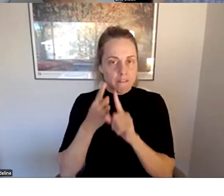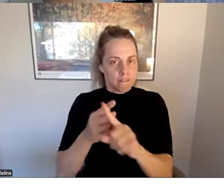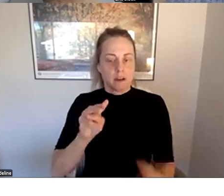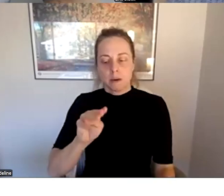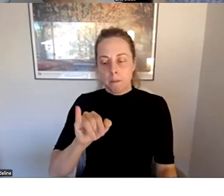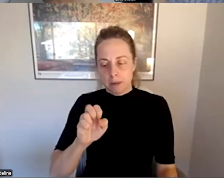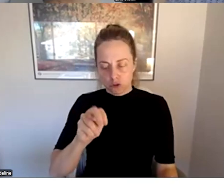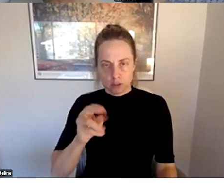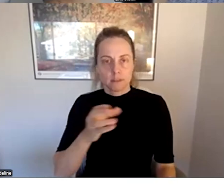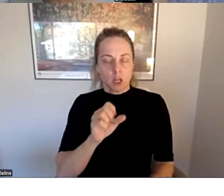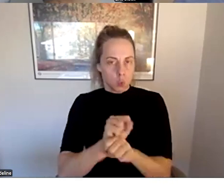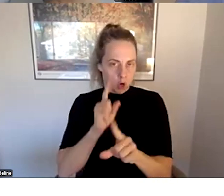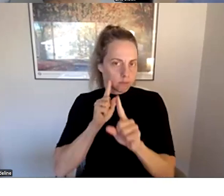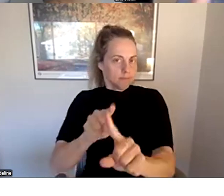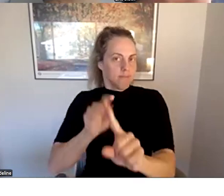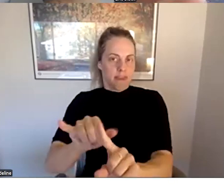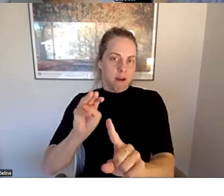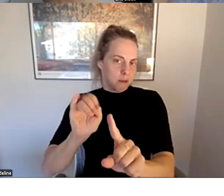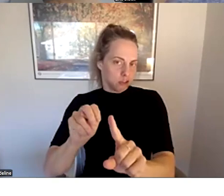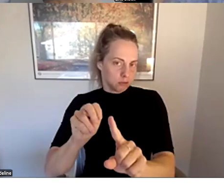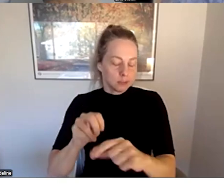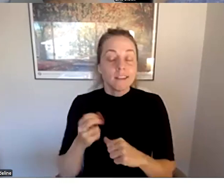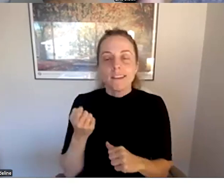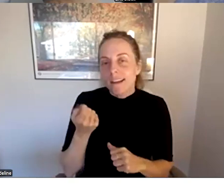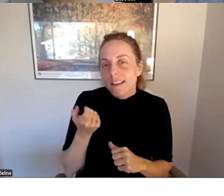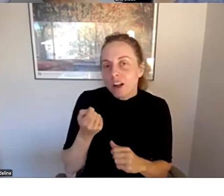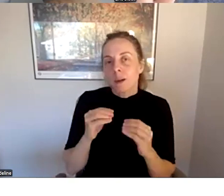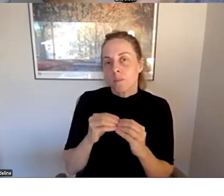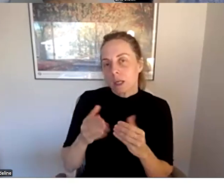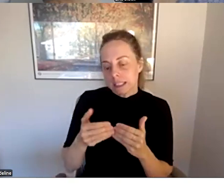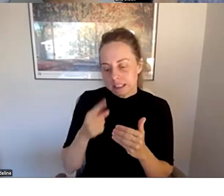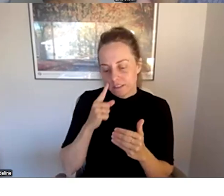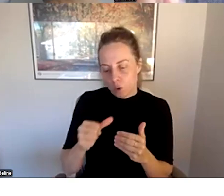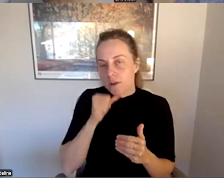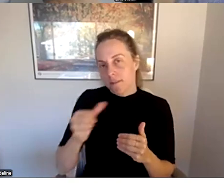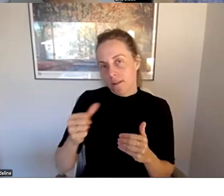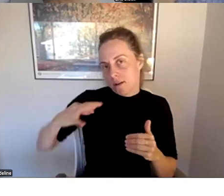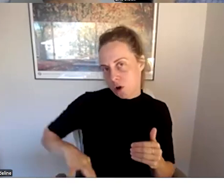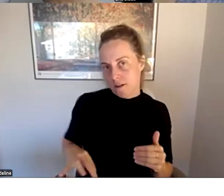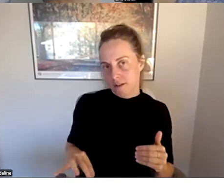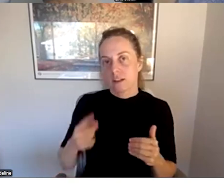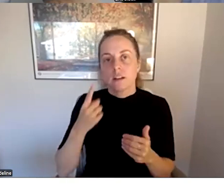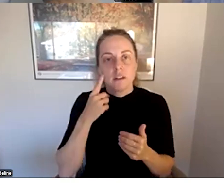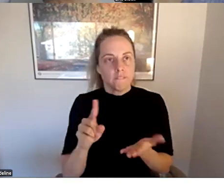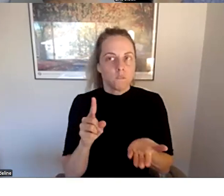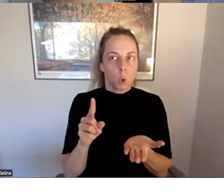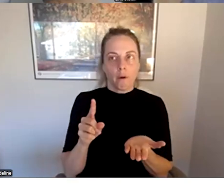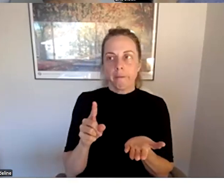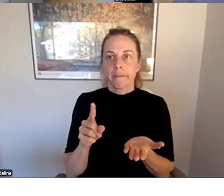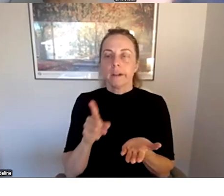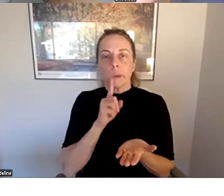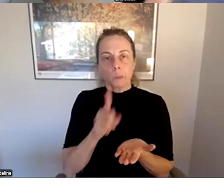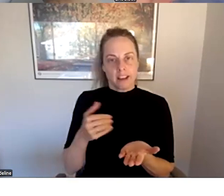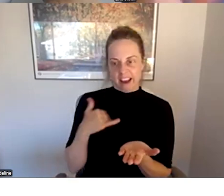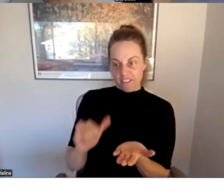bit easier with nonprofits because we can have humanitarian-based missions and really double down on that. That's